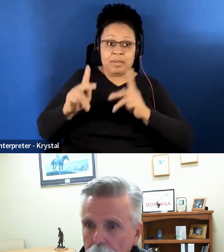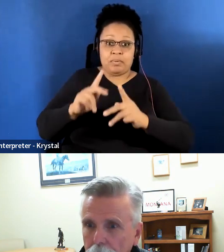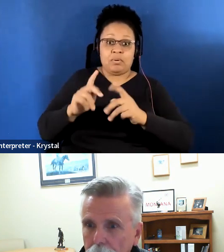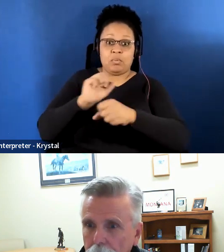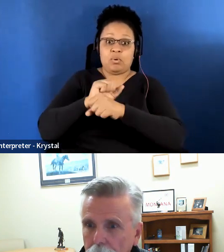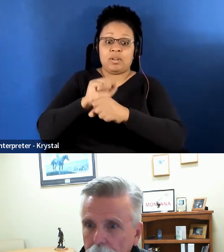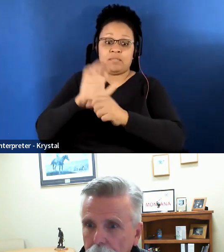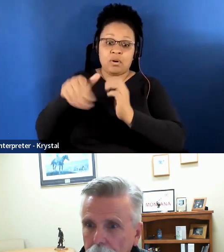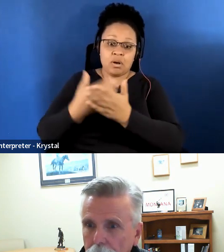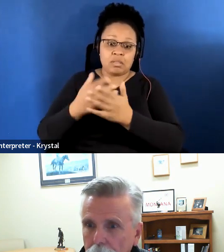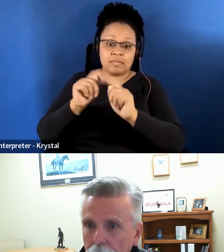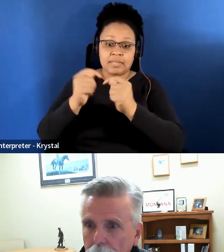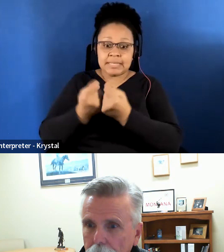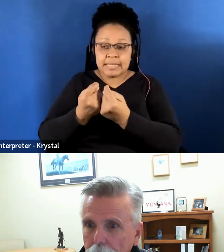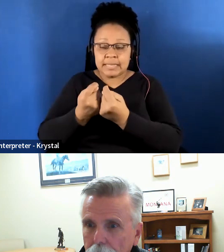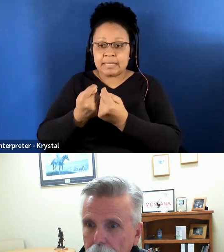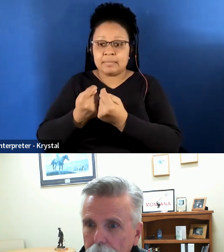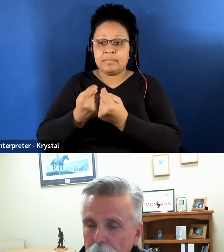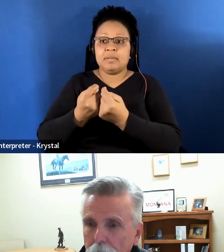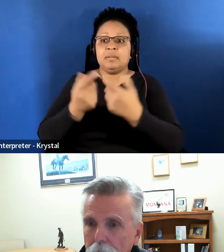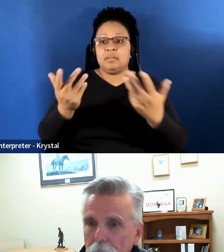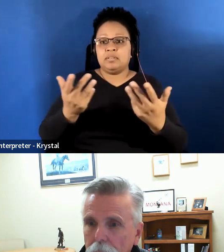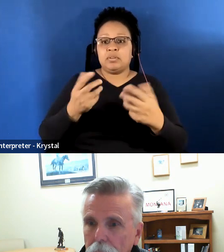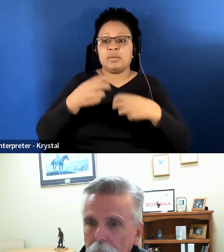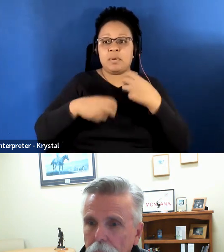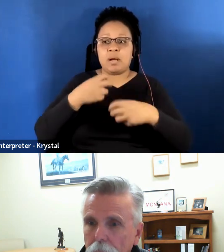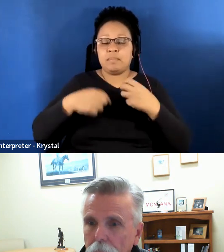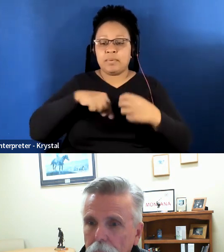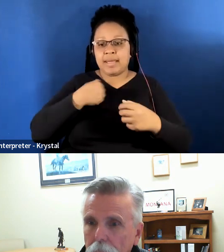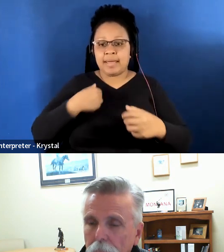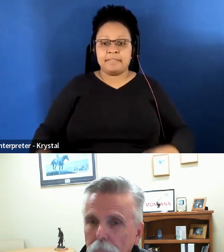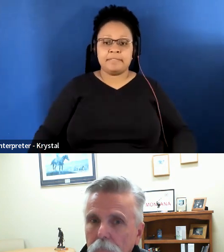So it's a problem facing for sure.